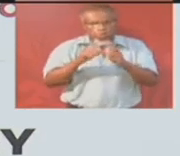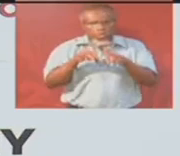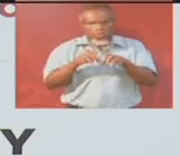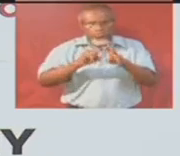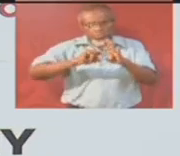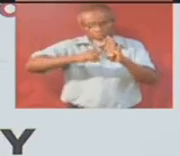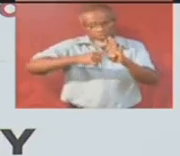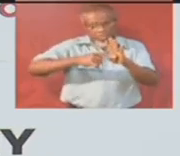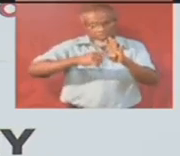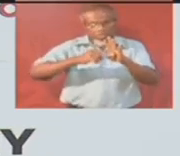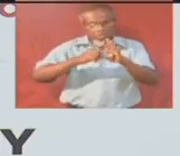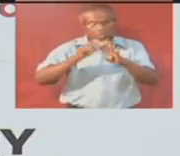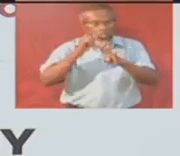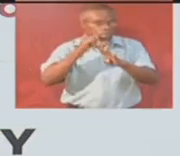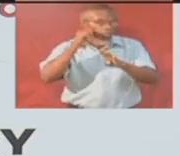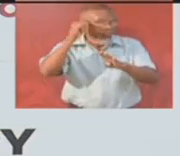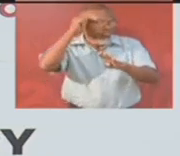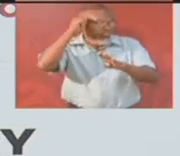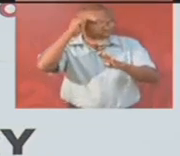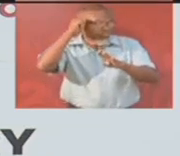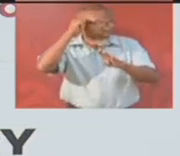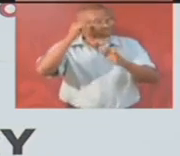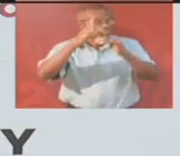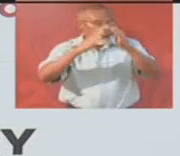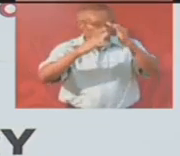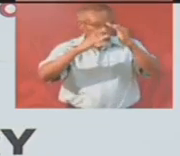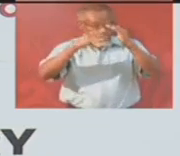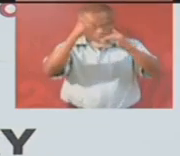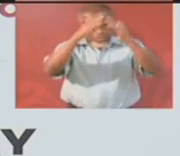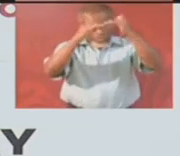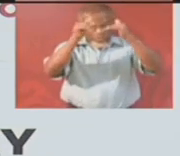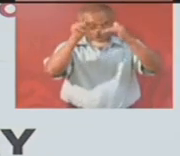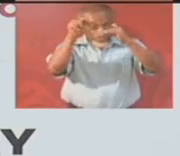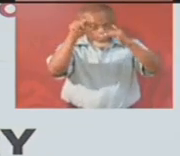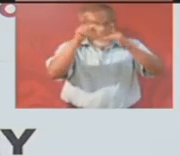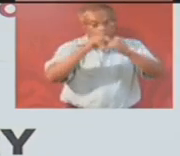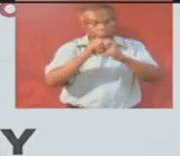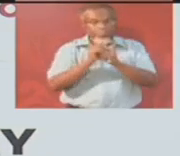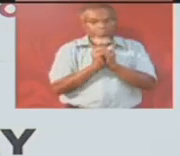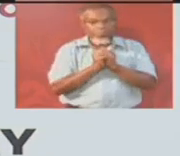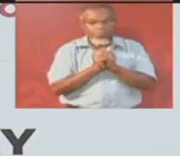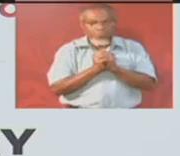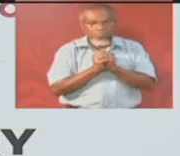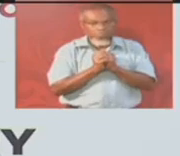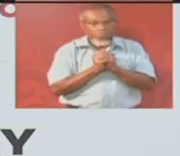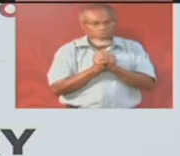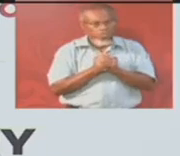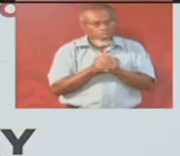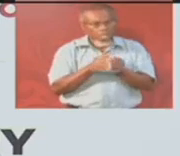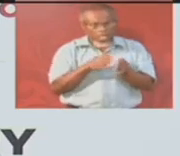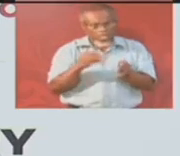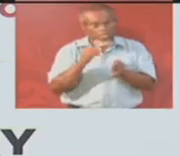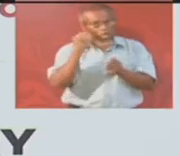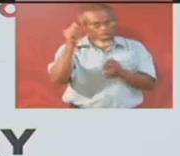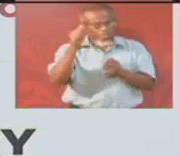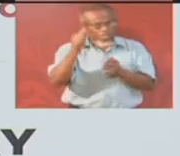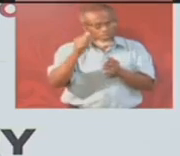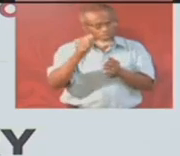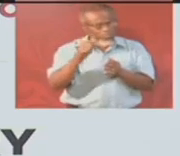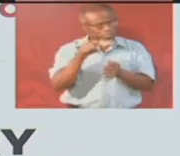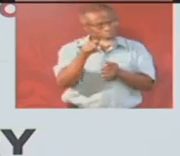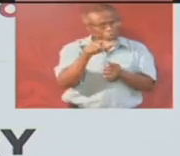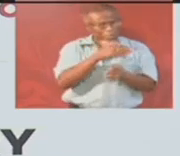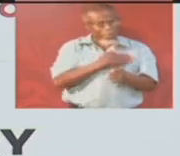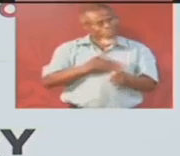we have to take back ARIMA. Mm-hmm. So I'm asking the population, don't let us reach that stage. So we're in a good place right now